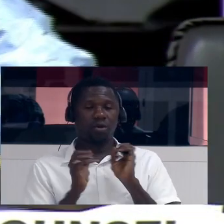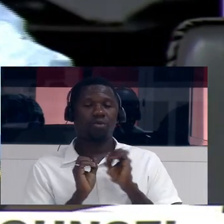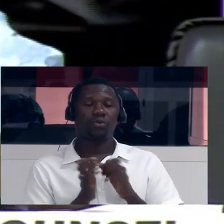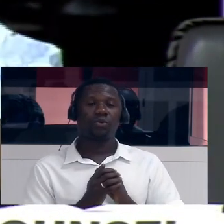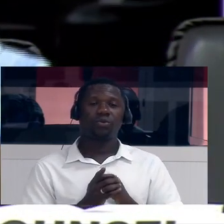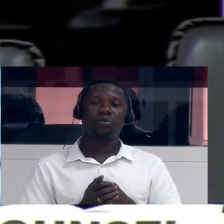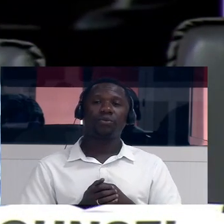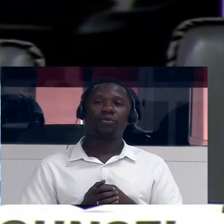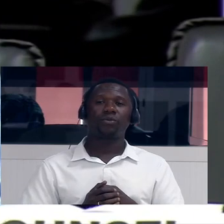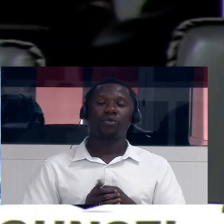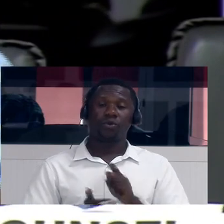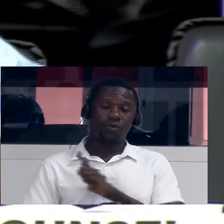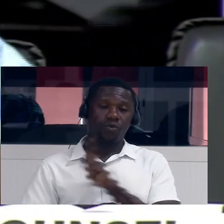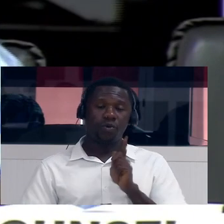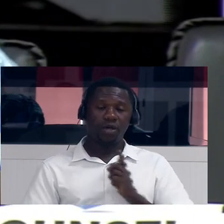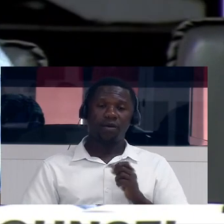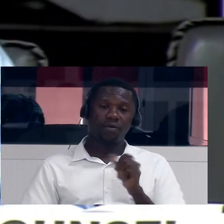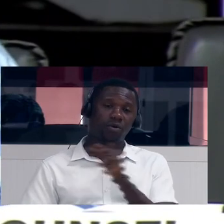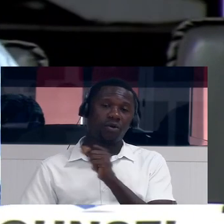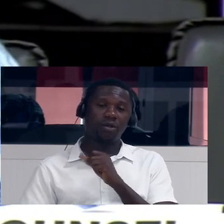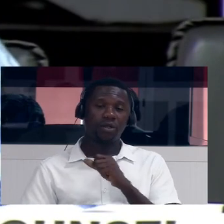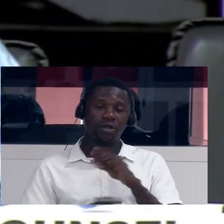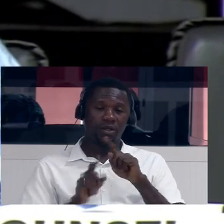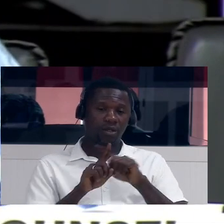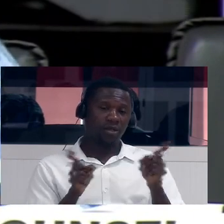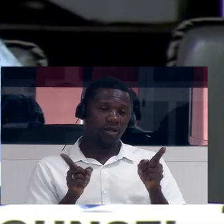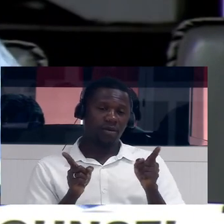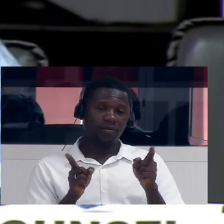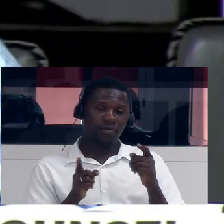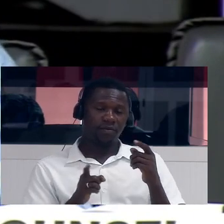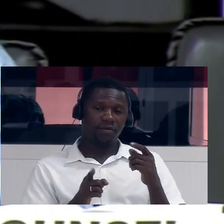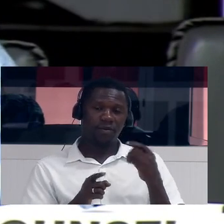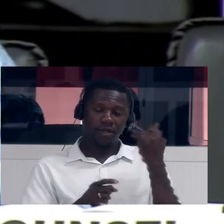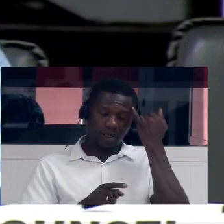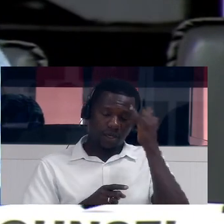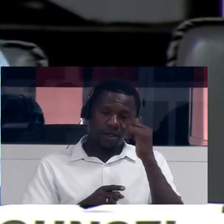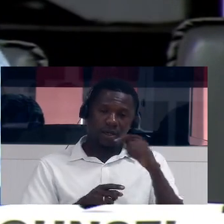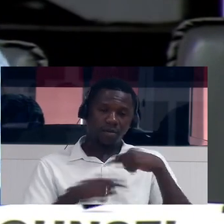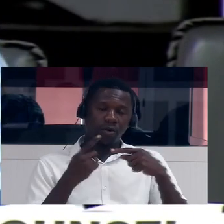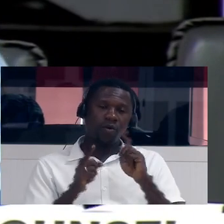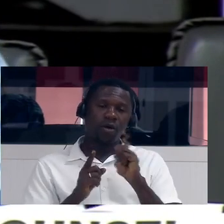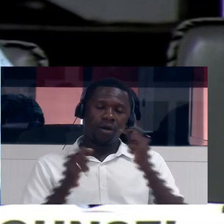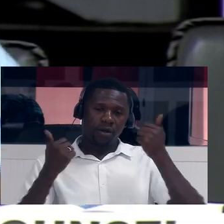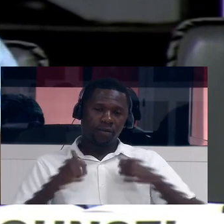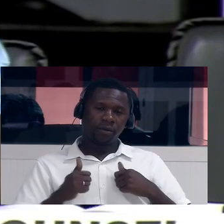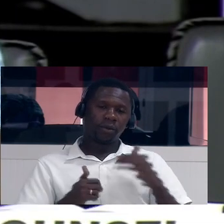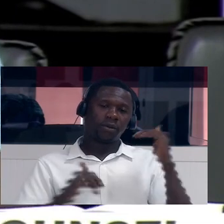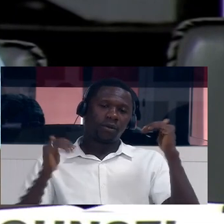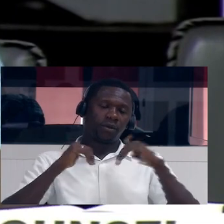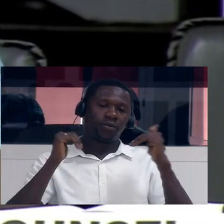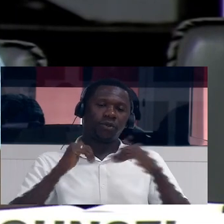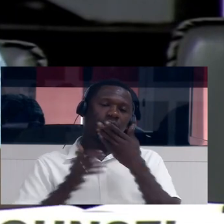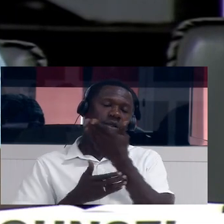We have another different take about what happened at the meeting. In the